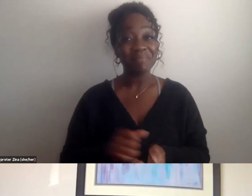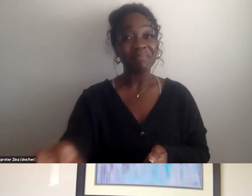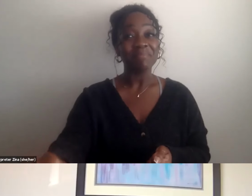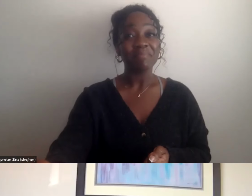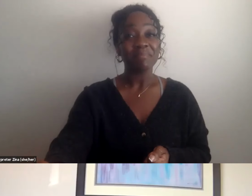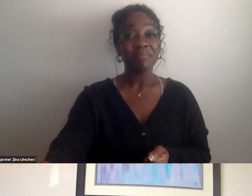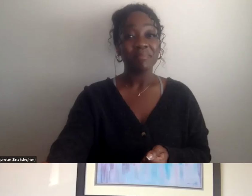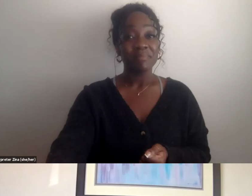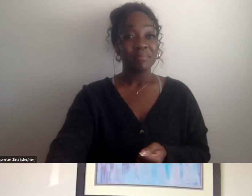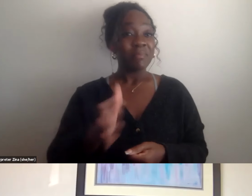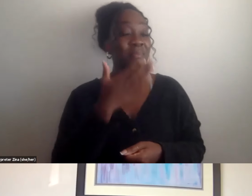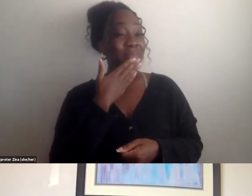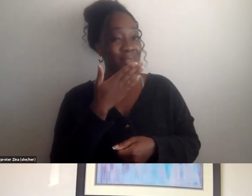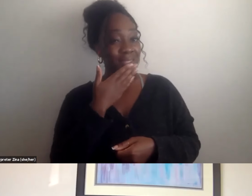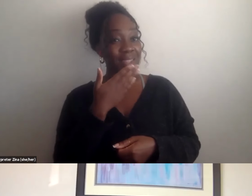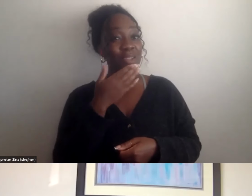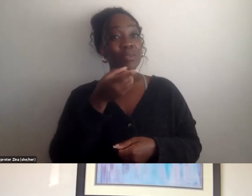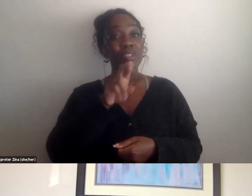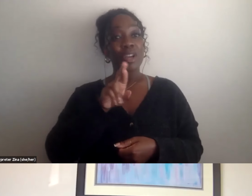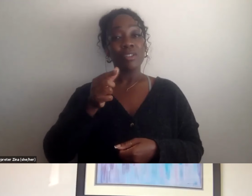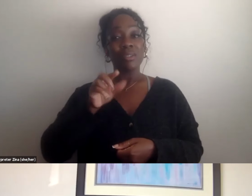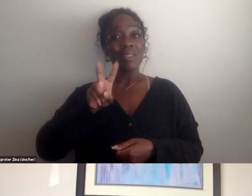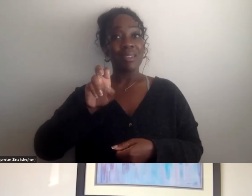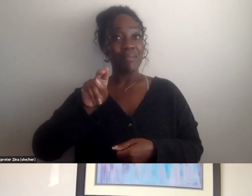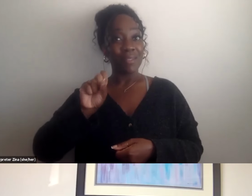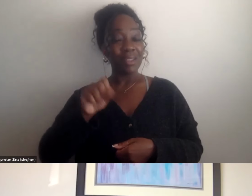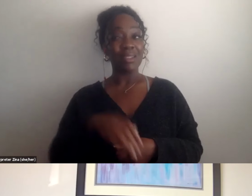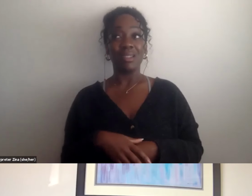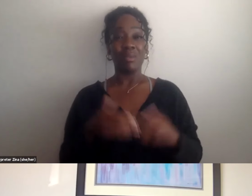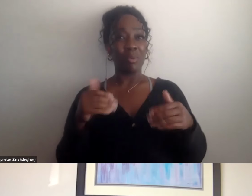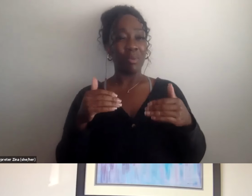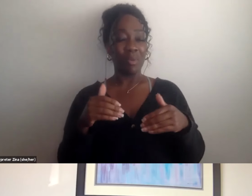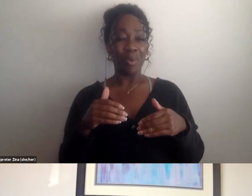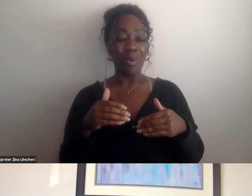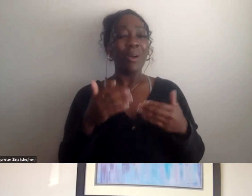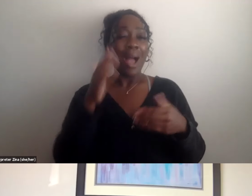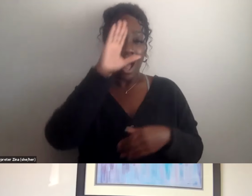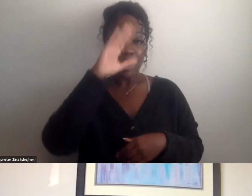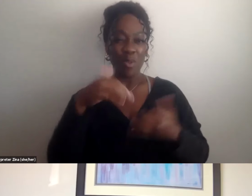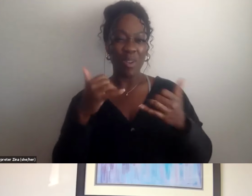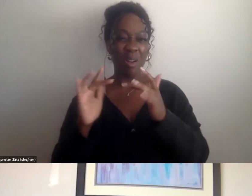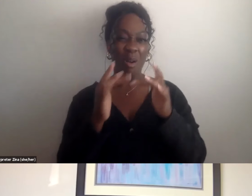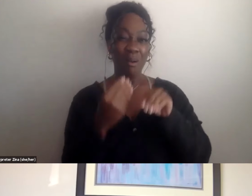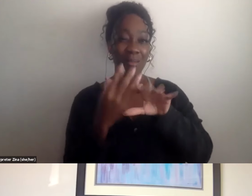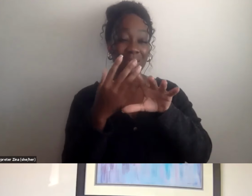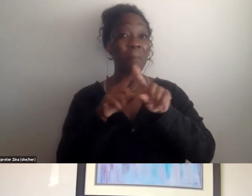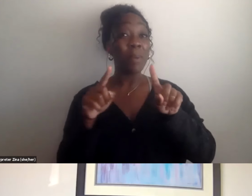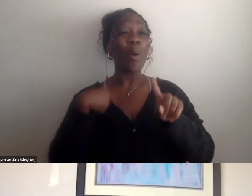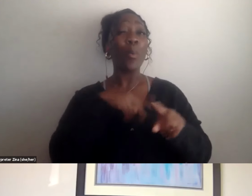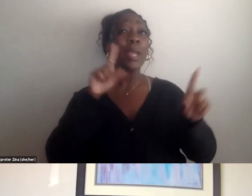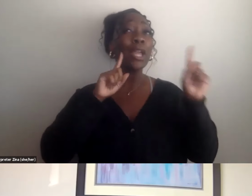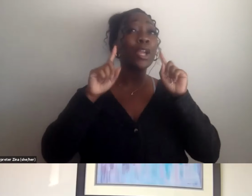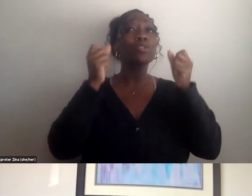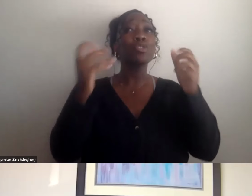Thank you, Dr. Givens. Even in this virtual space, we can hear the rounds of applause and call and response back to you for the work that you're